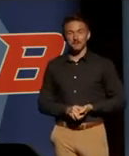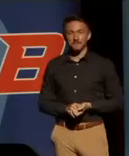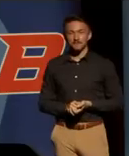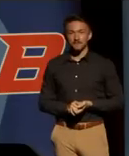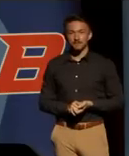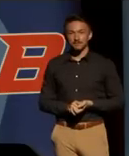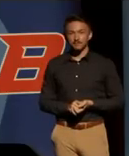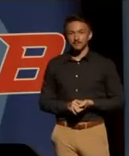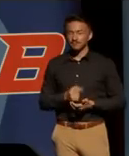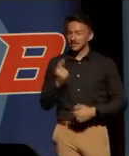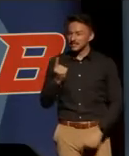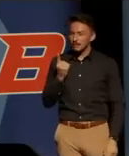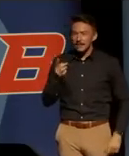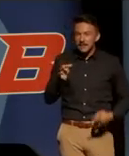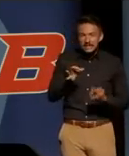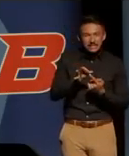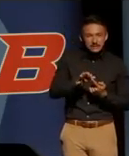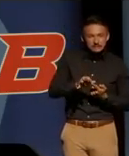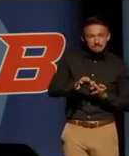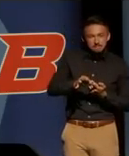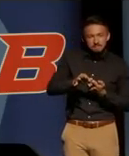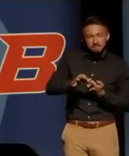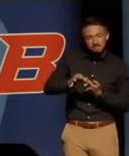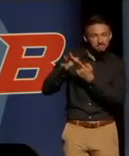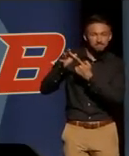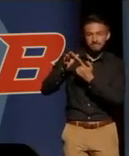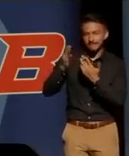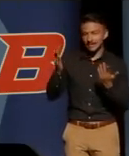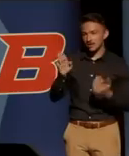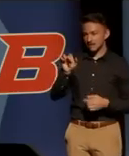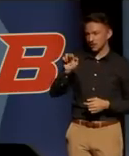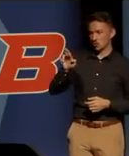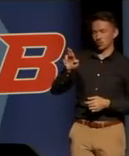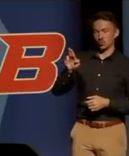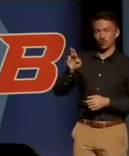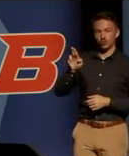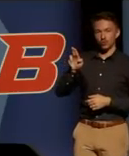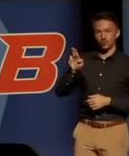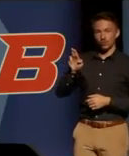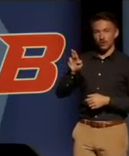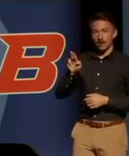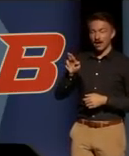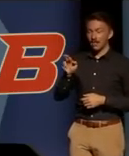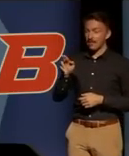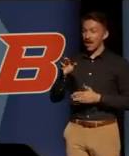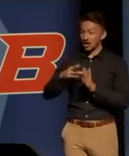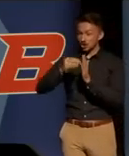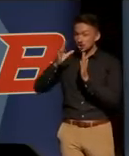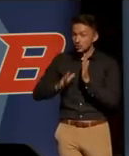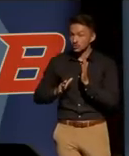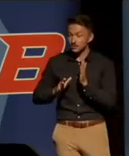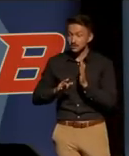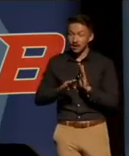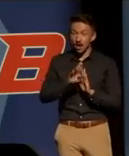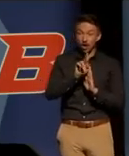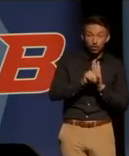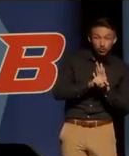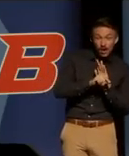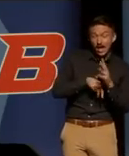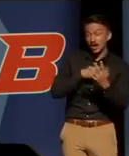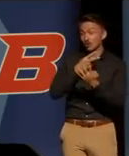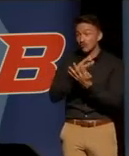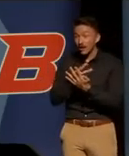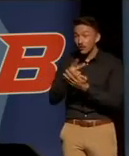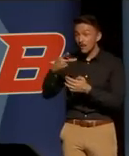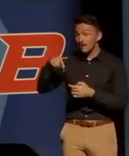that's extraordinarily special at Boise State is our students at all levels, not just our graduate students,